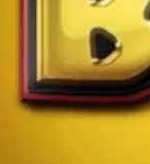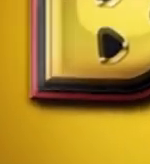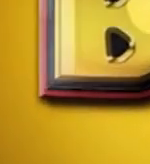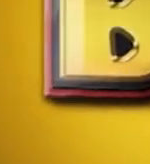should curfew remain for the rest of the year? Visit our FBC website to answer. Be sure to send us newsworthy pictures and videos on